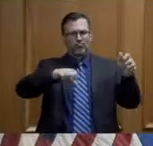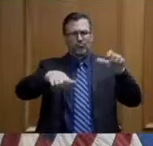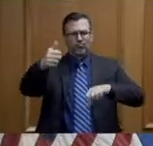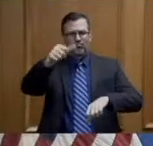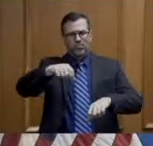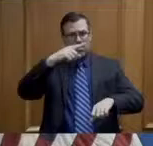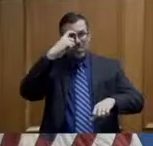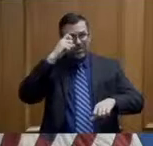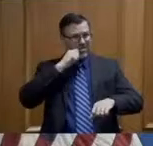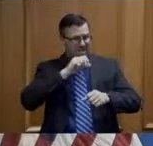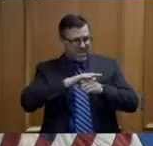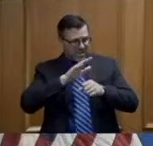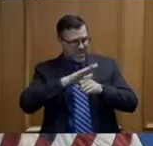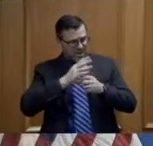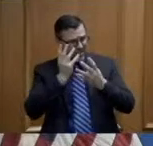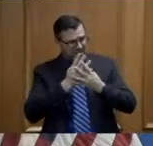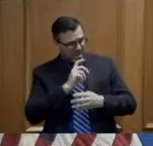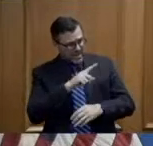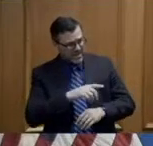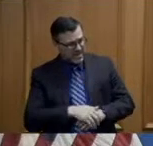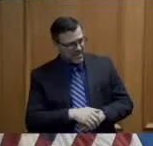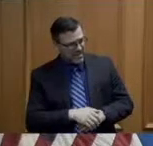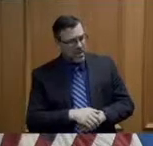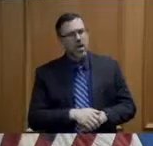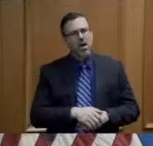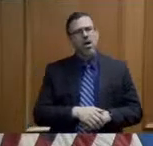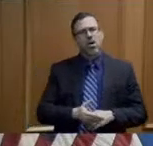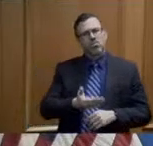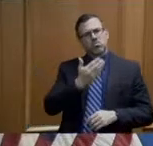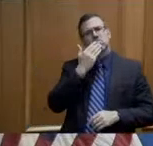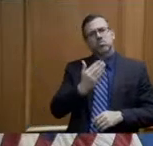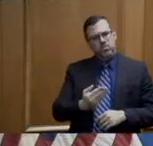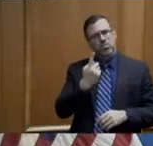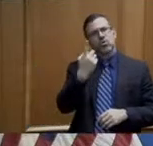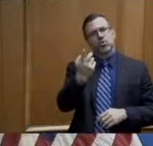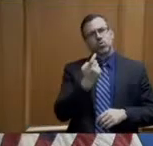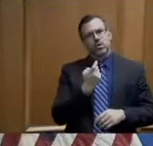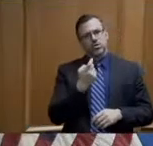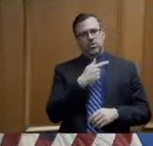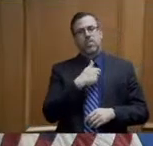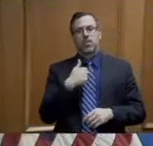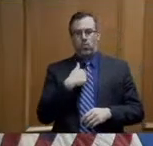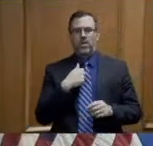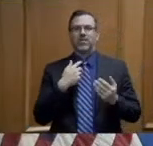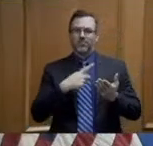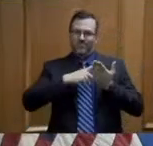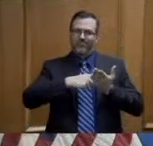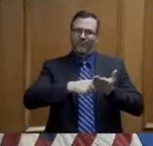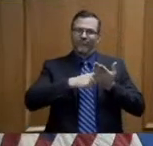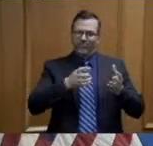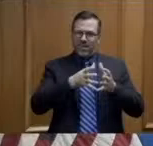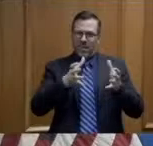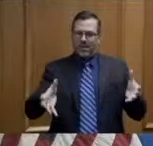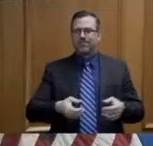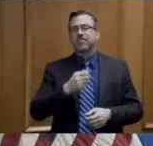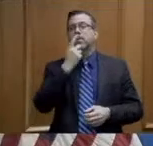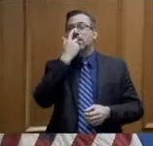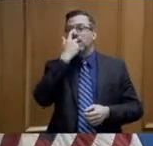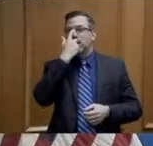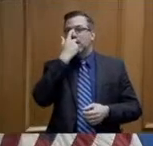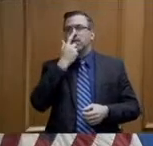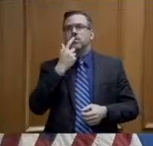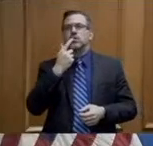tests? That's a fair question, and that's something we've had extensive conversation about. So to give you an actual